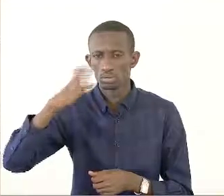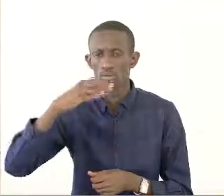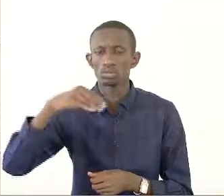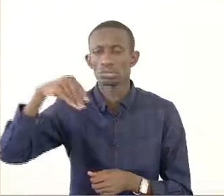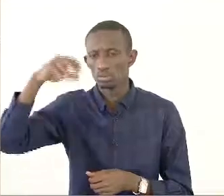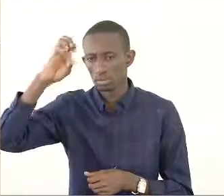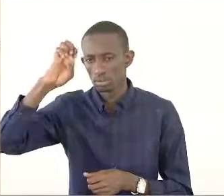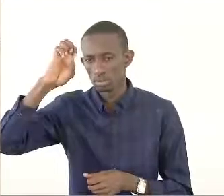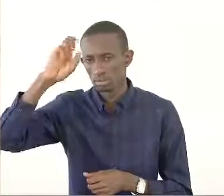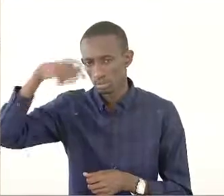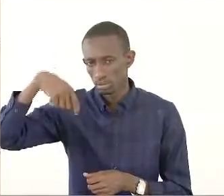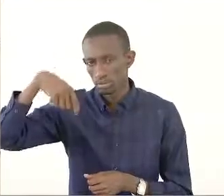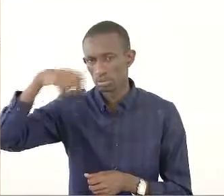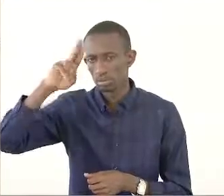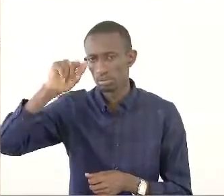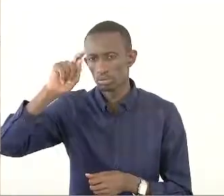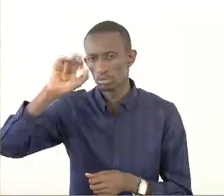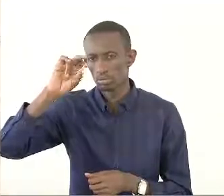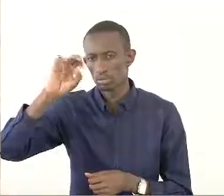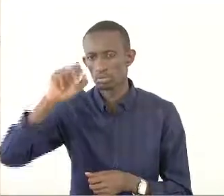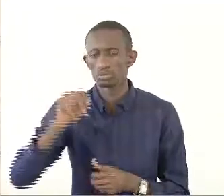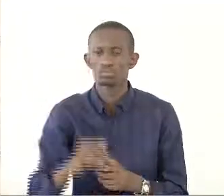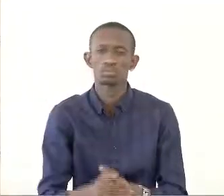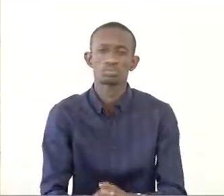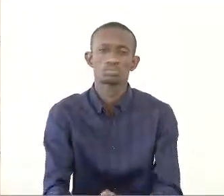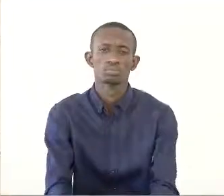equation. We call them the roots.